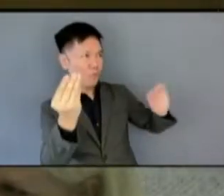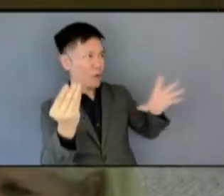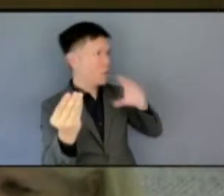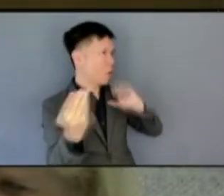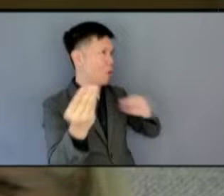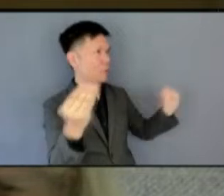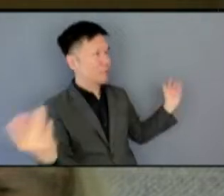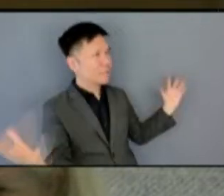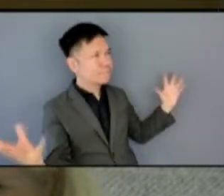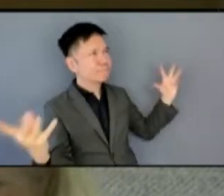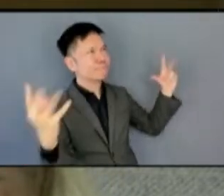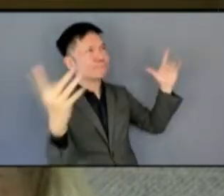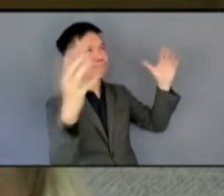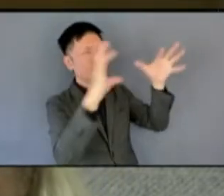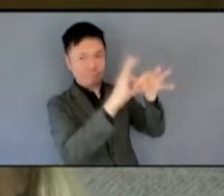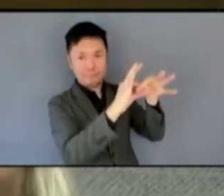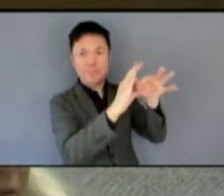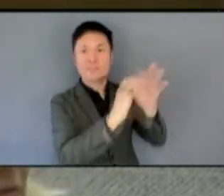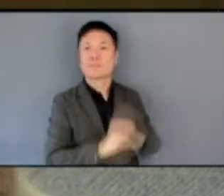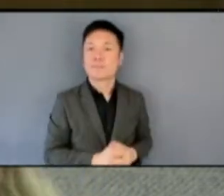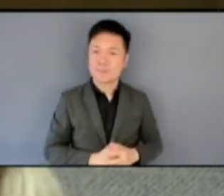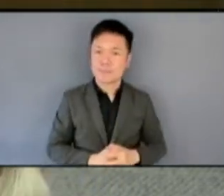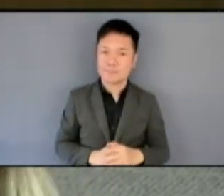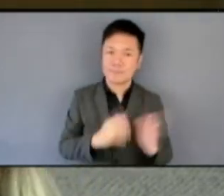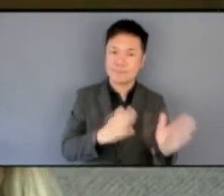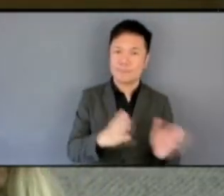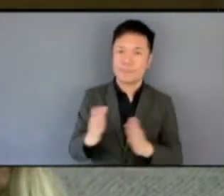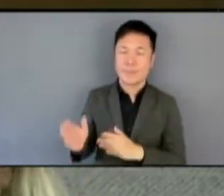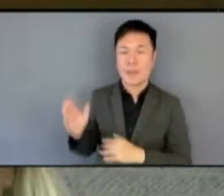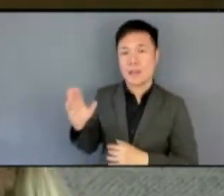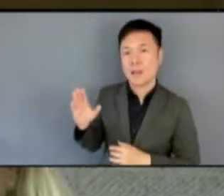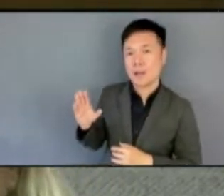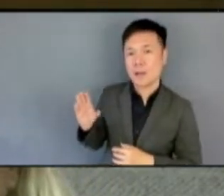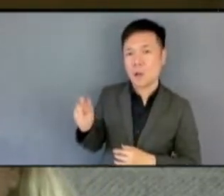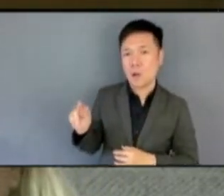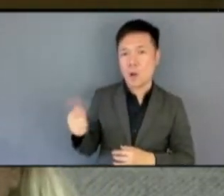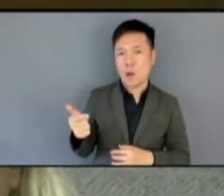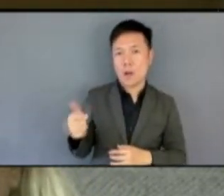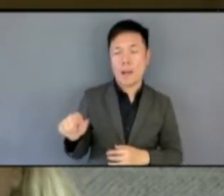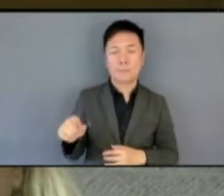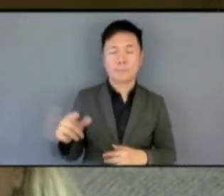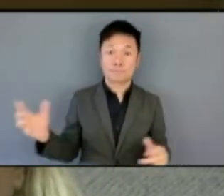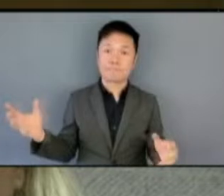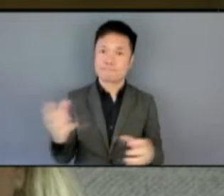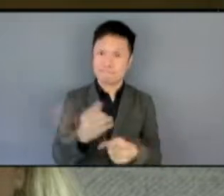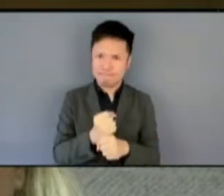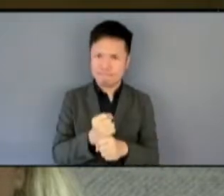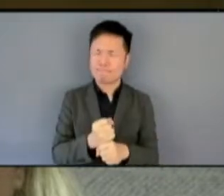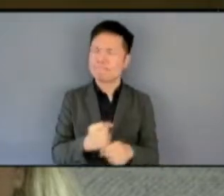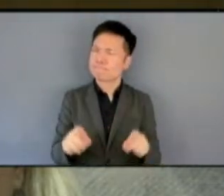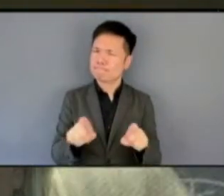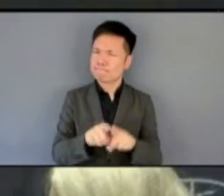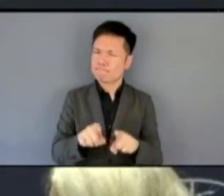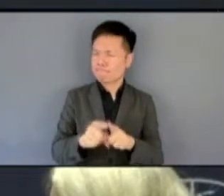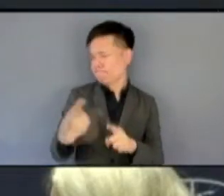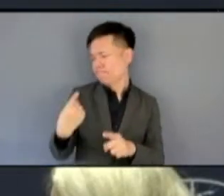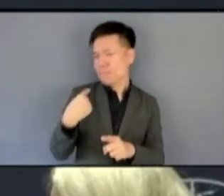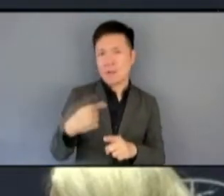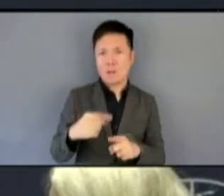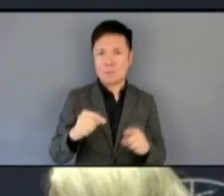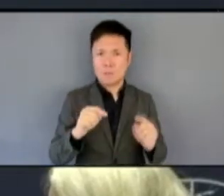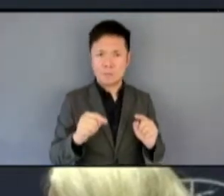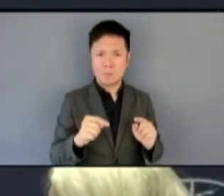Mr. Ong. I think I just want to conclude by reiterating what I said. I don't think there's such a thing as